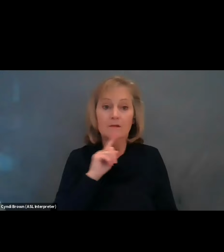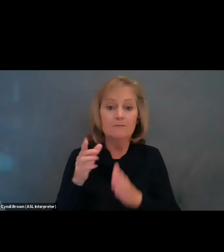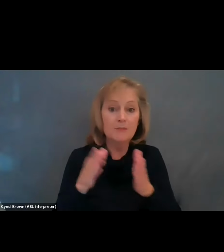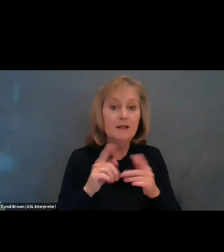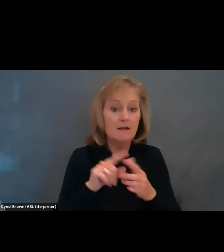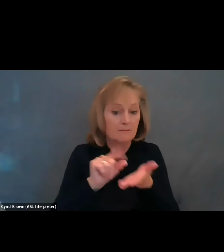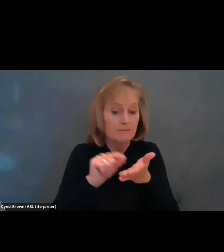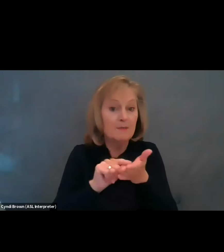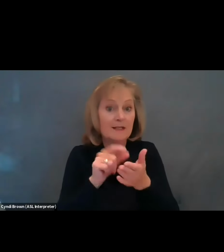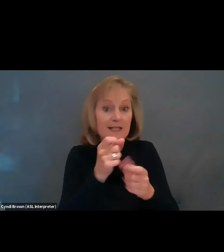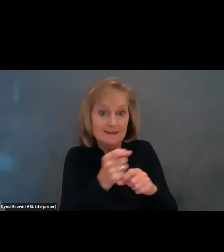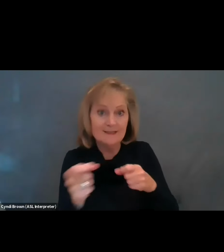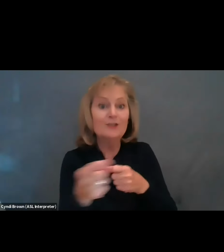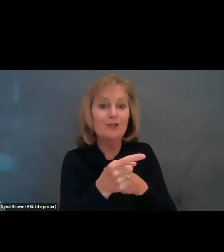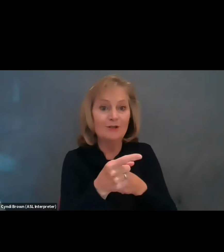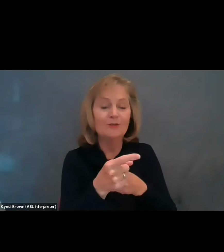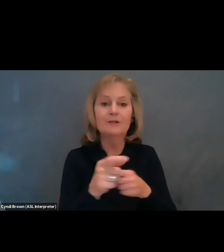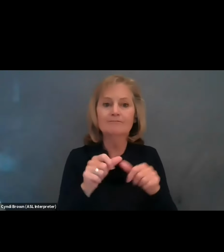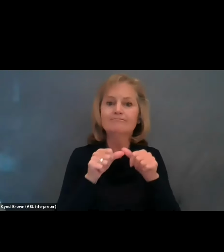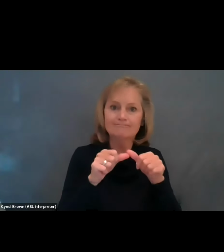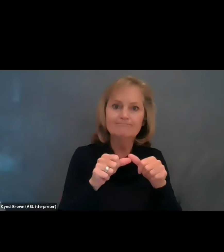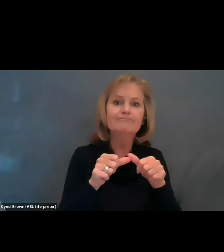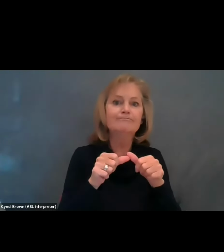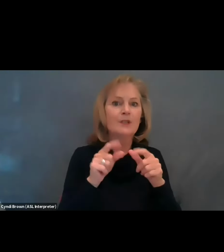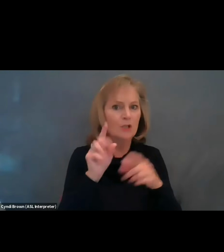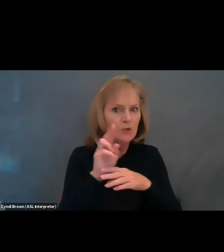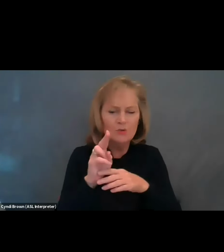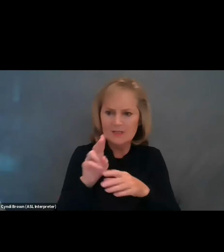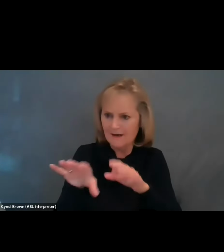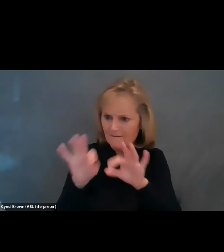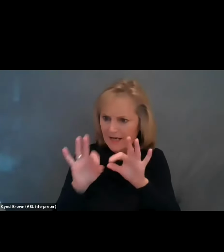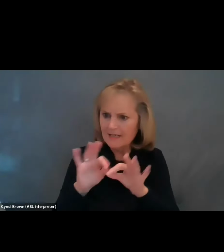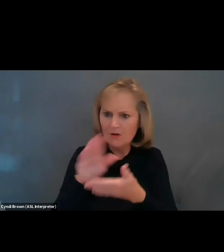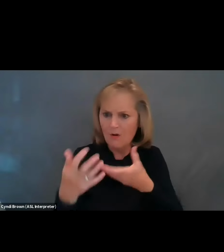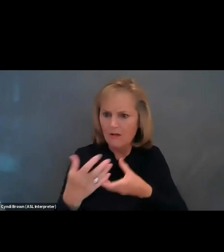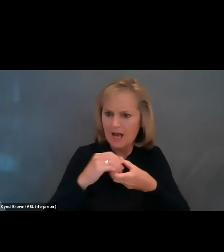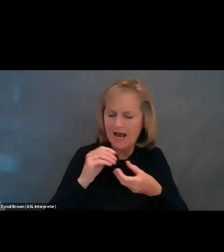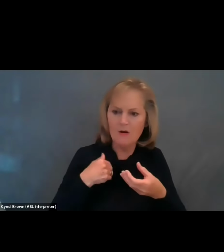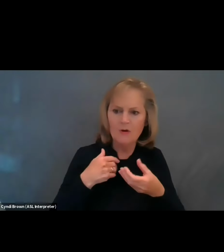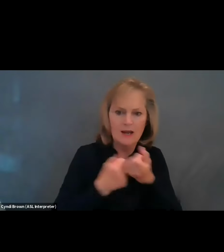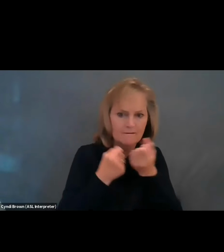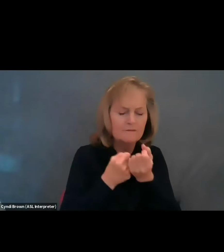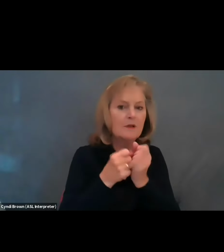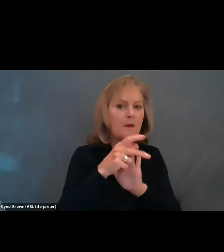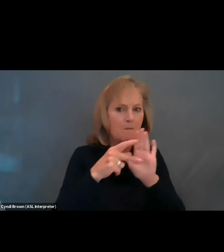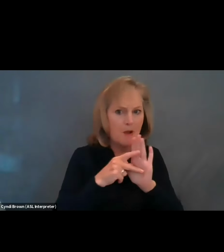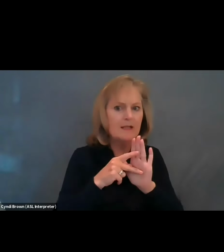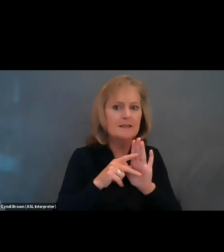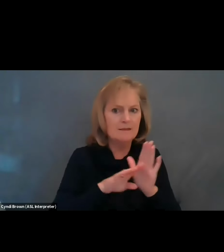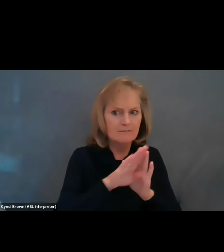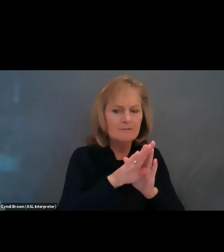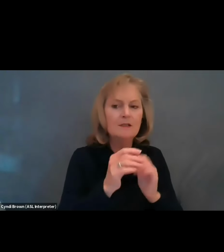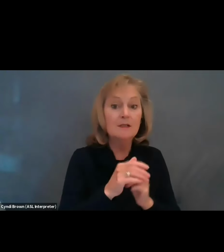on publishing it next year, continue using the findings in all our advocacy and policy dialogue efforts.